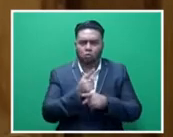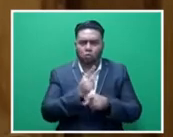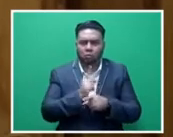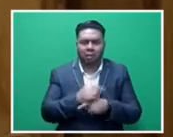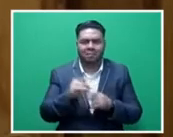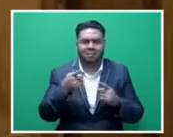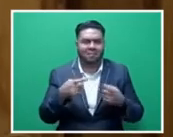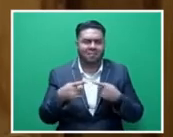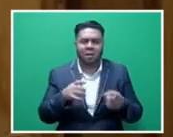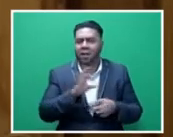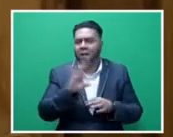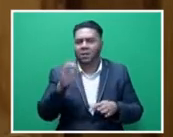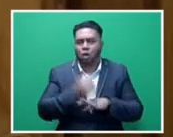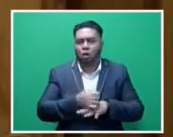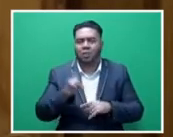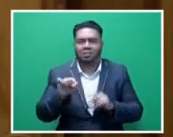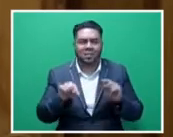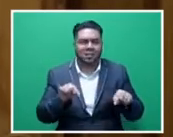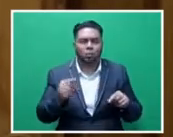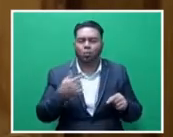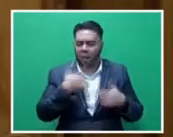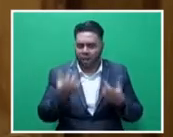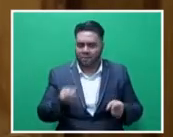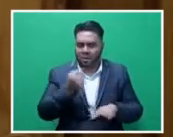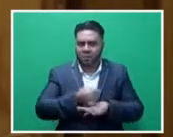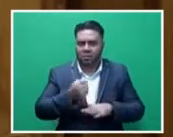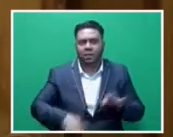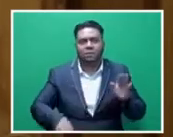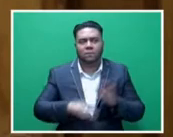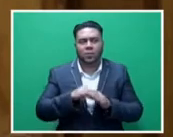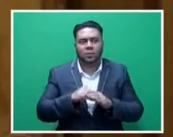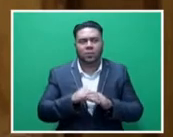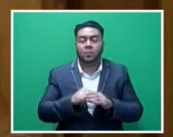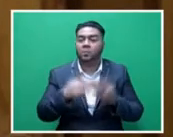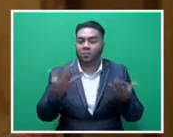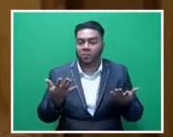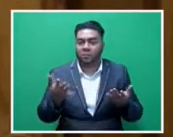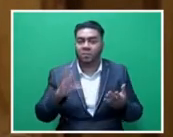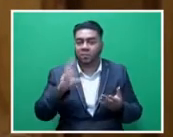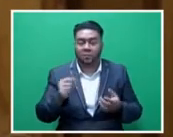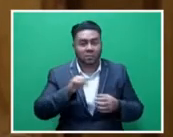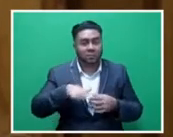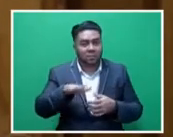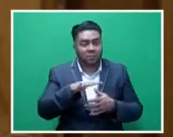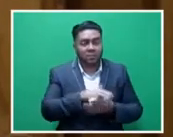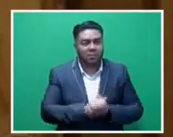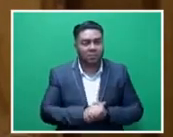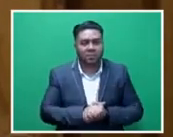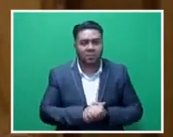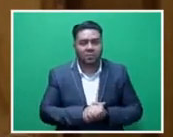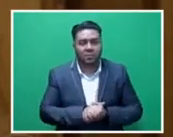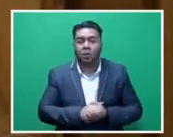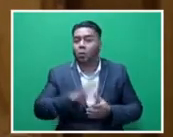government has not done this, not done that. We have a government that is fully committed. In some areas, of course,